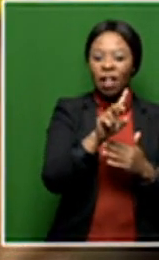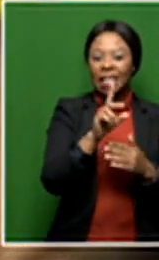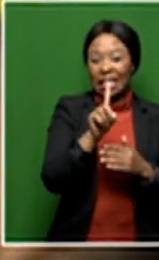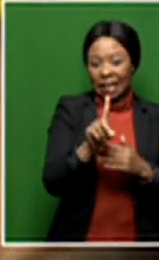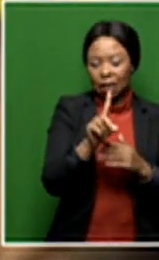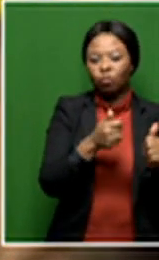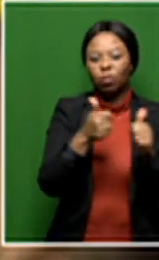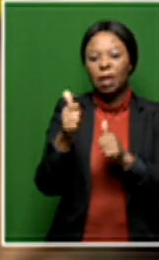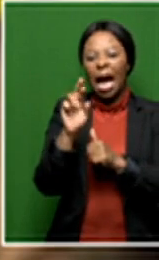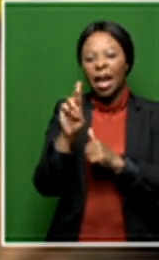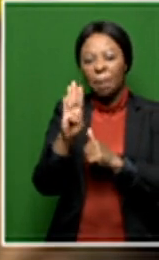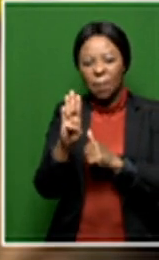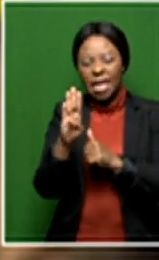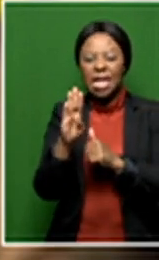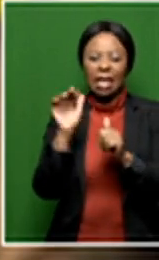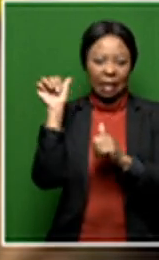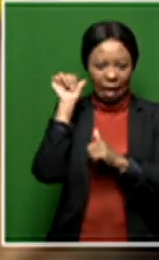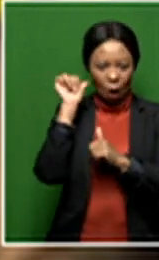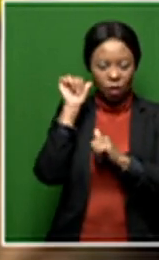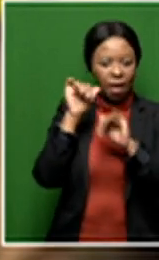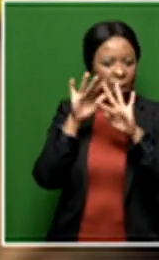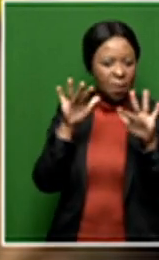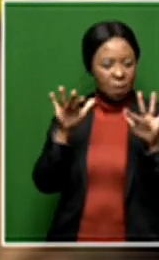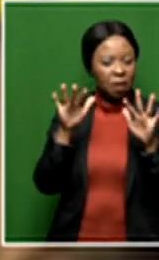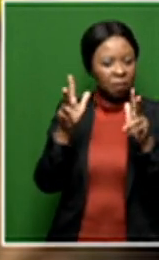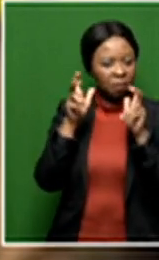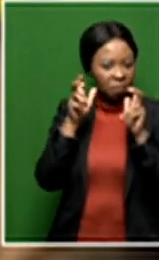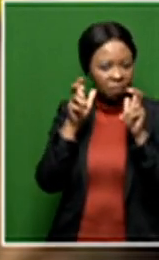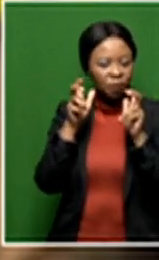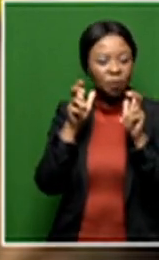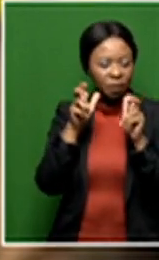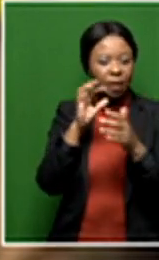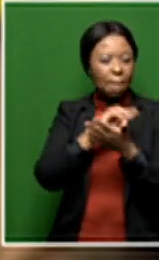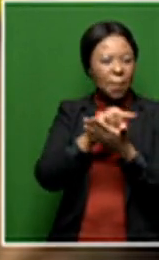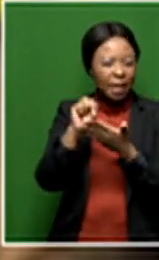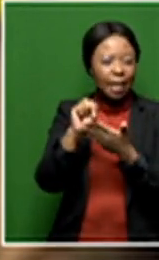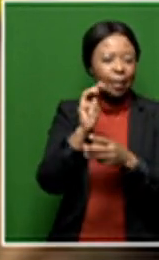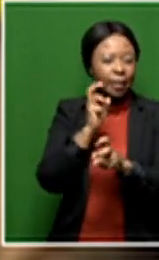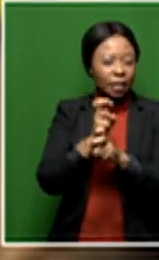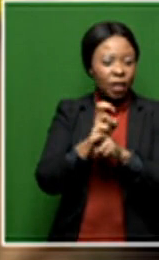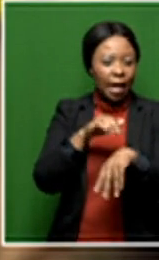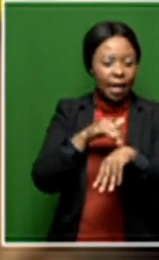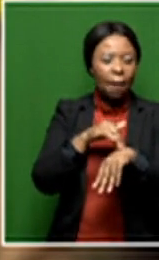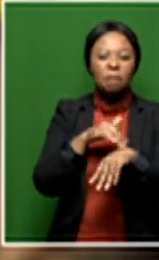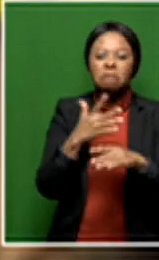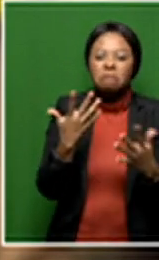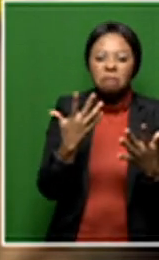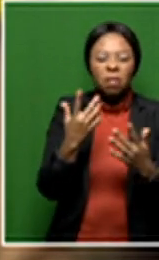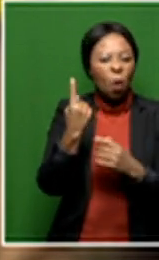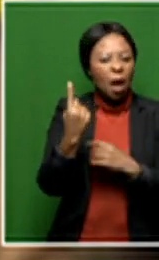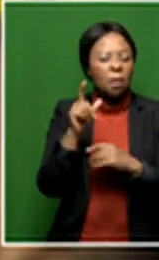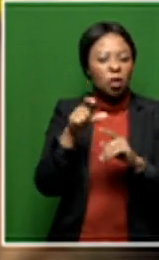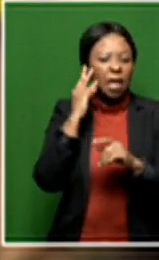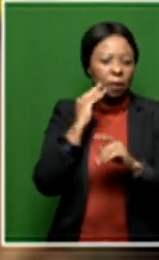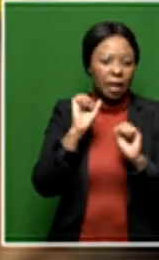his soulful R&B sound to bring listeners a timely song with a message for the difficult season one might be facing. And he